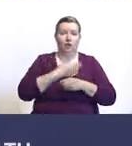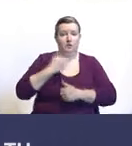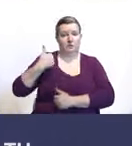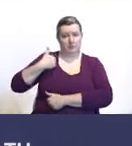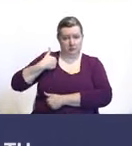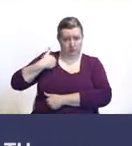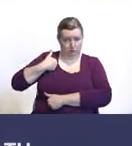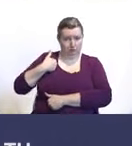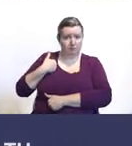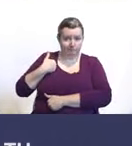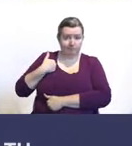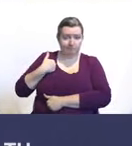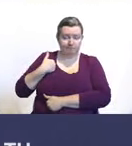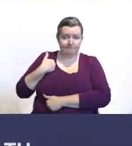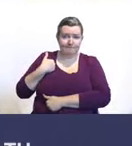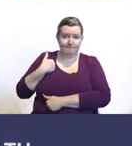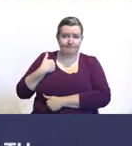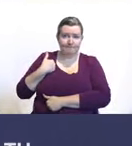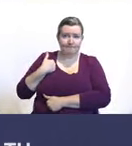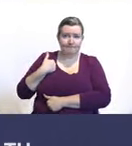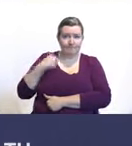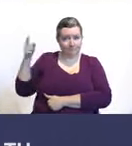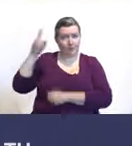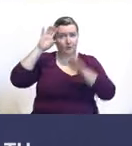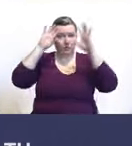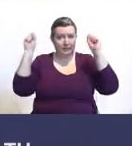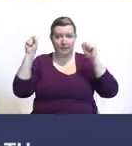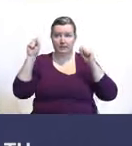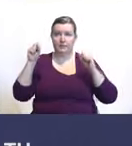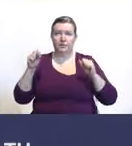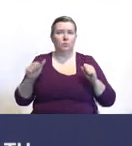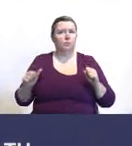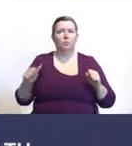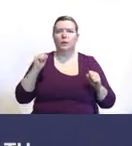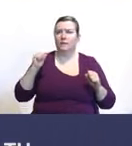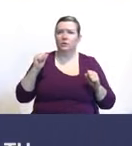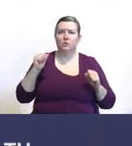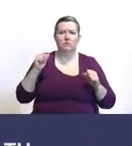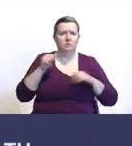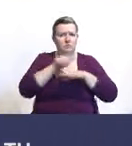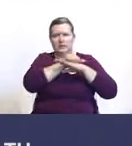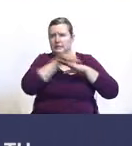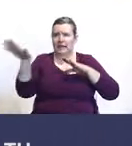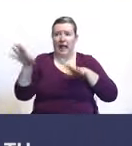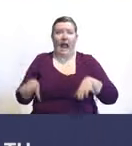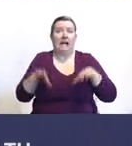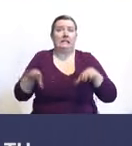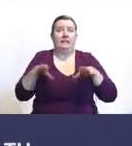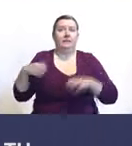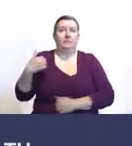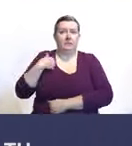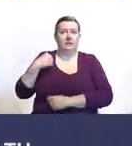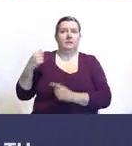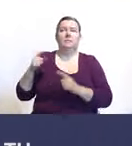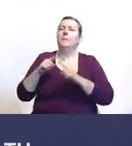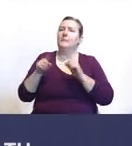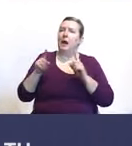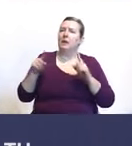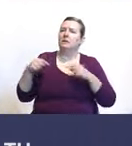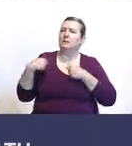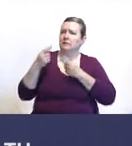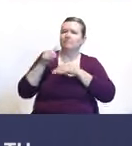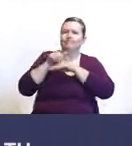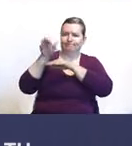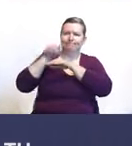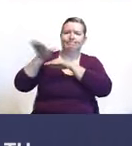who, while the president has said he's not going to deploy active military to Ukraine, you've got a lot of deployments to NATO